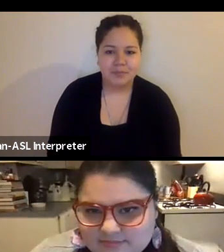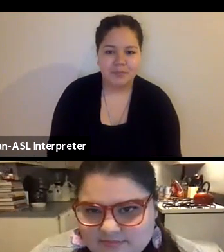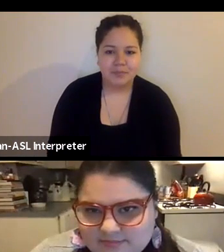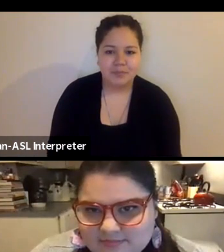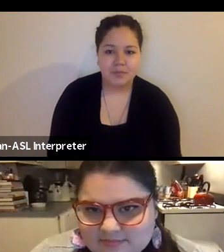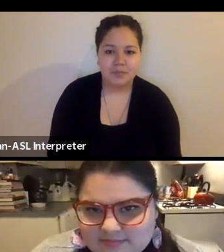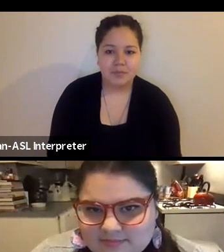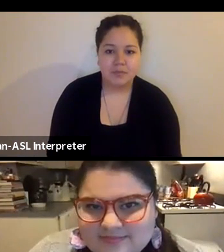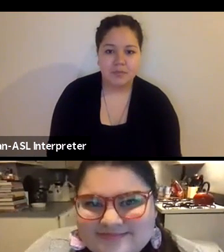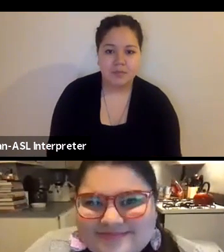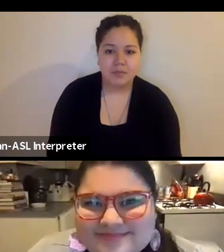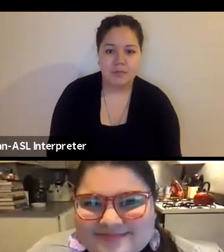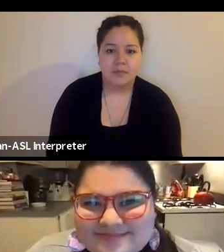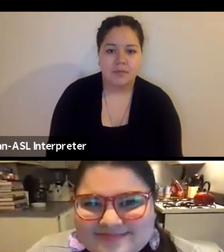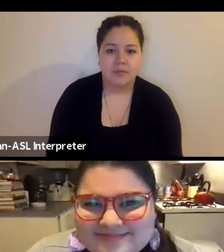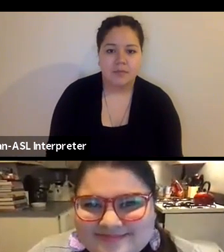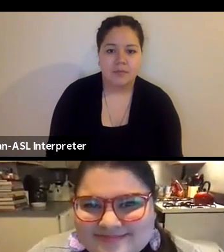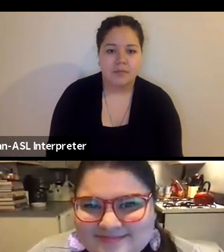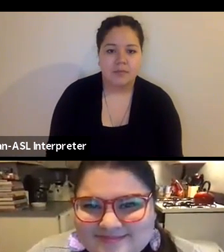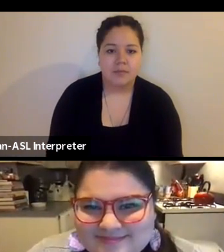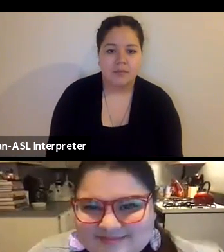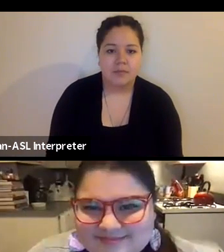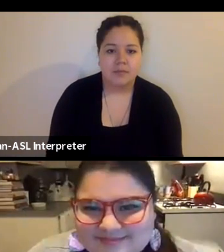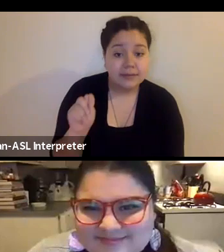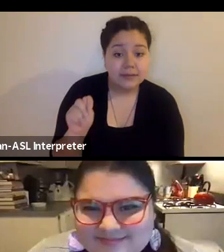Grant, please go right ahead.